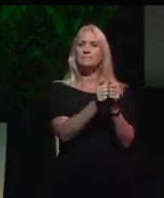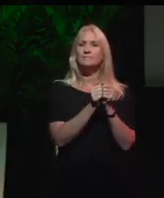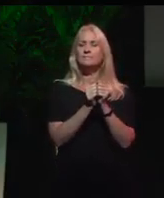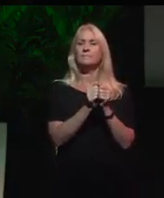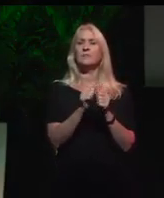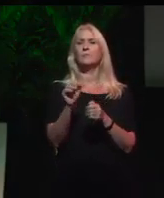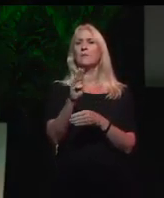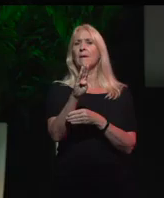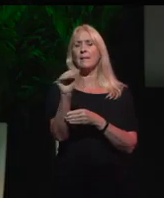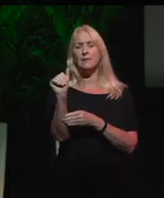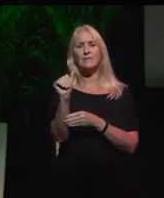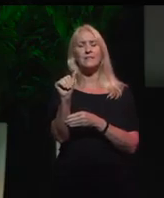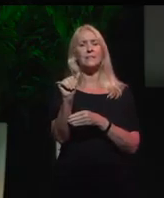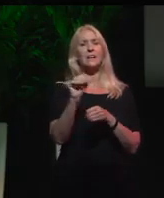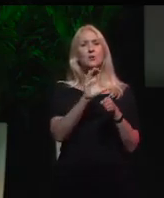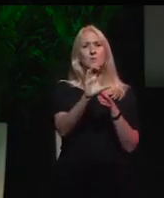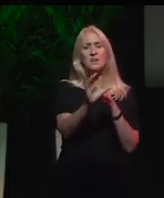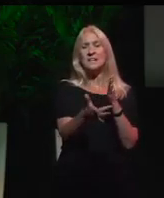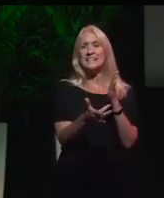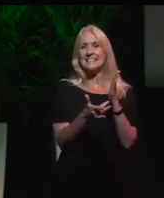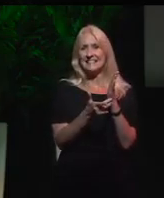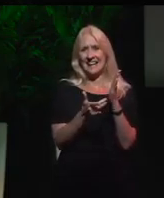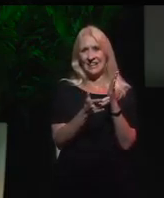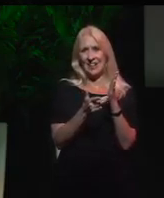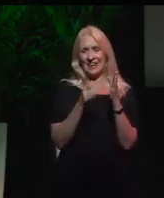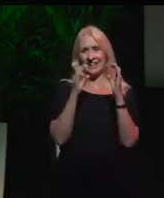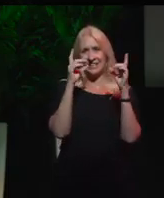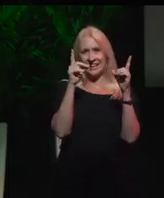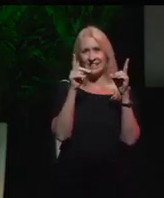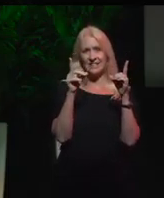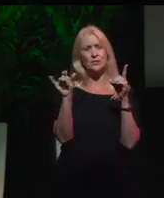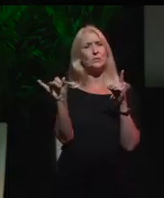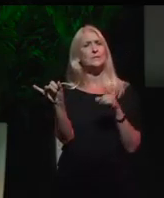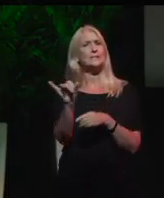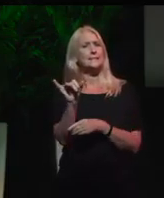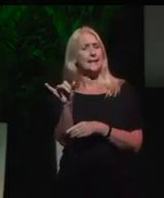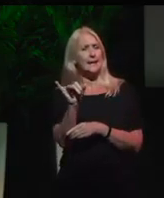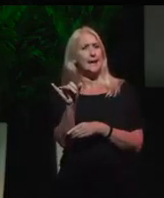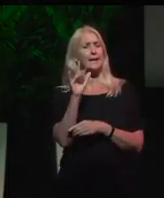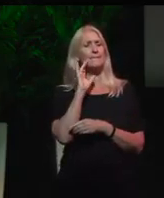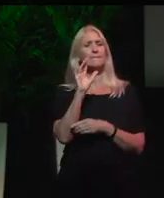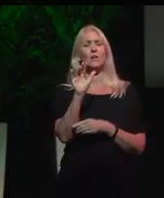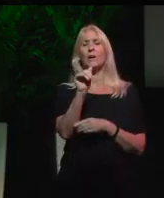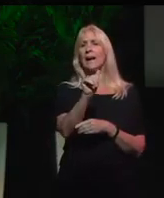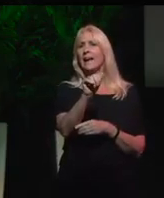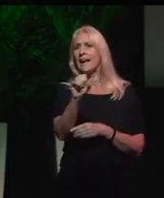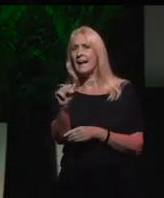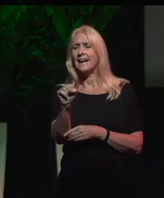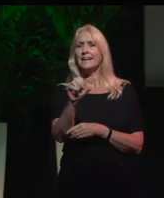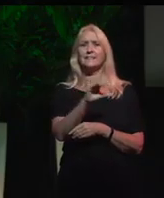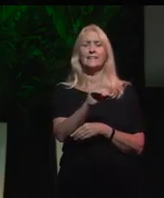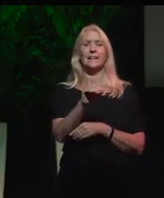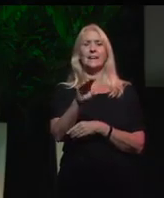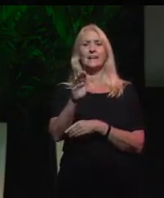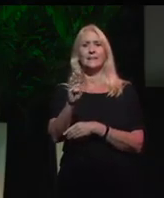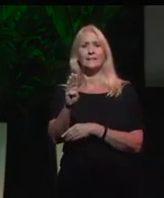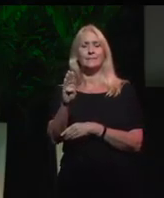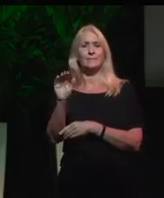and technical education faculty to do much the same in terms of associate in science and bachelor's